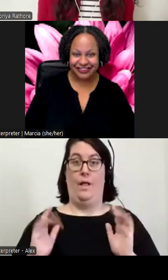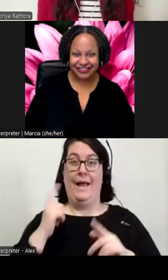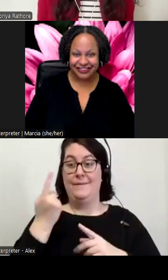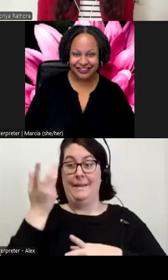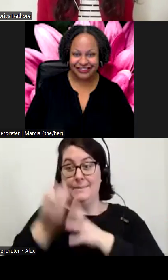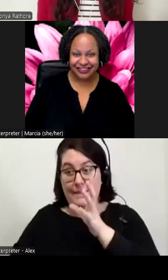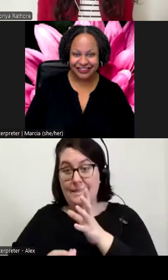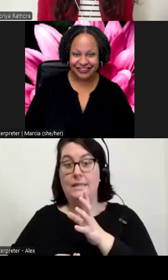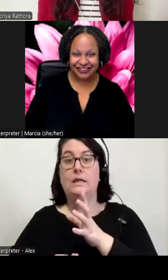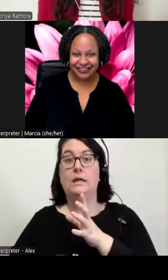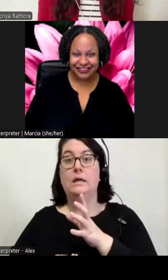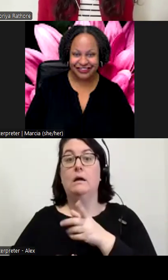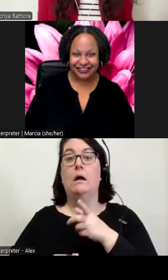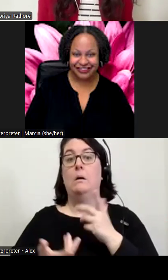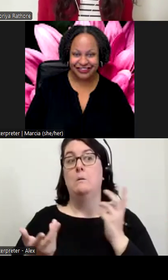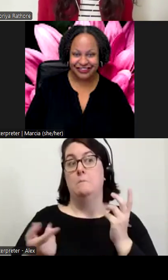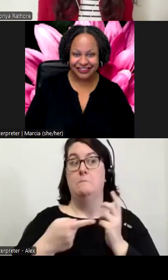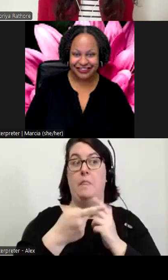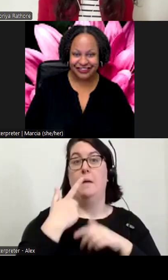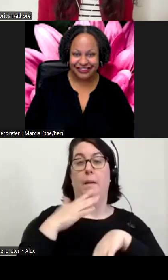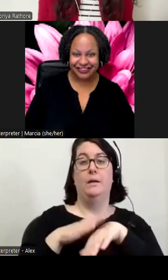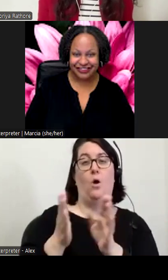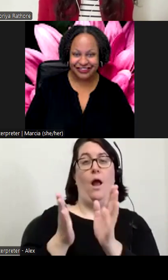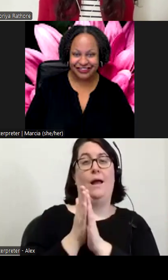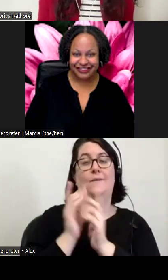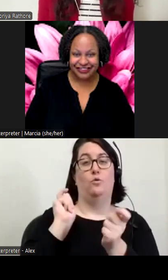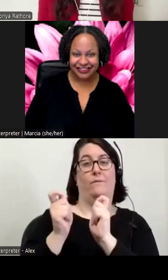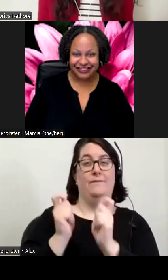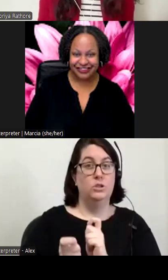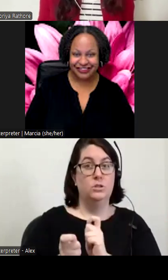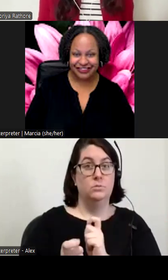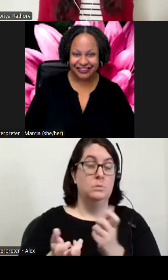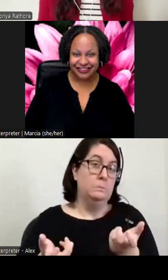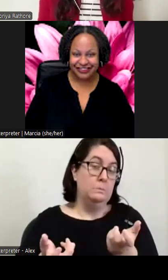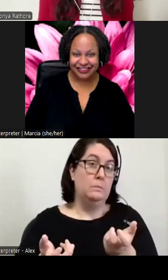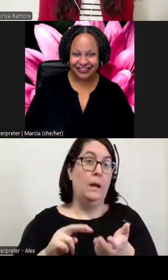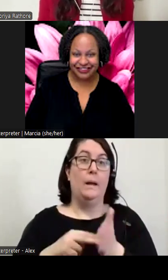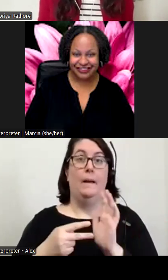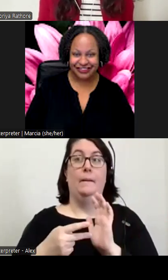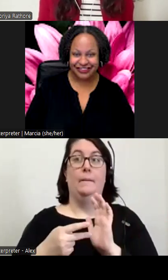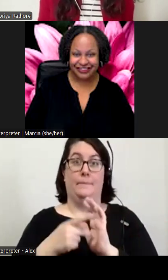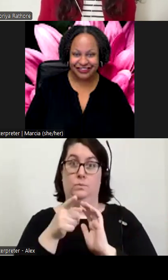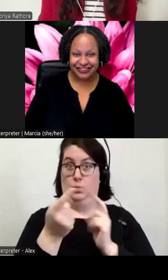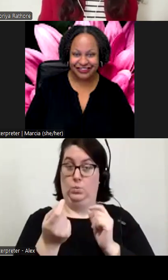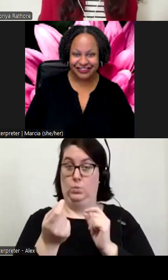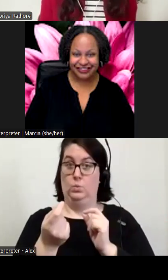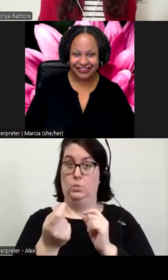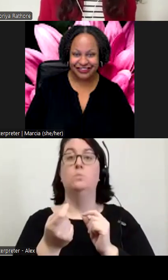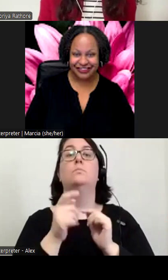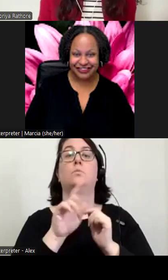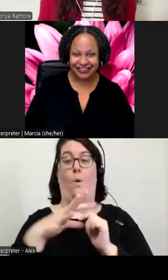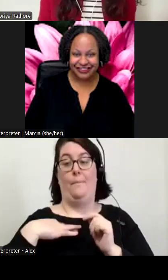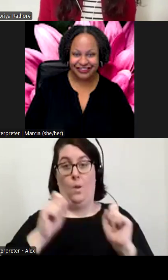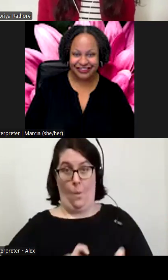application, you might receive a revisions request in your inbox. And what that allows you to do is go back into your